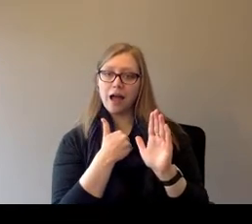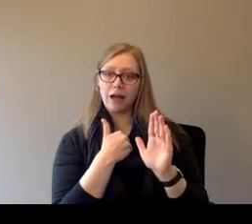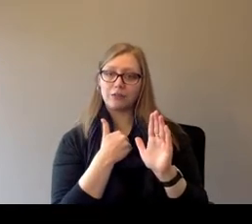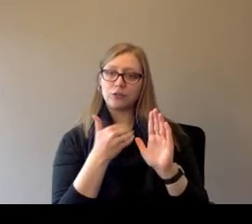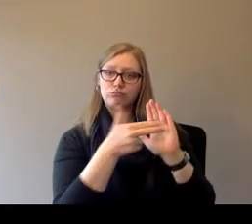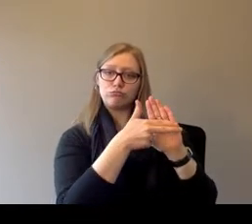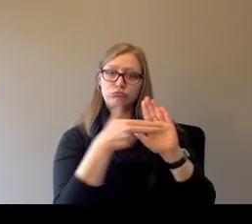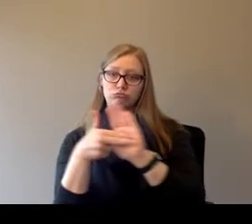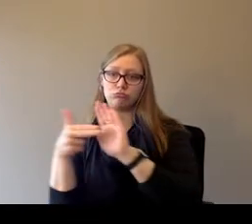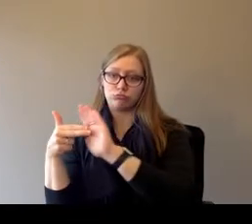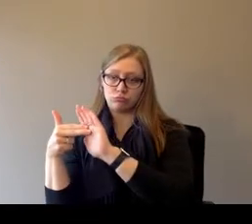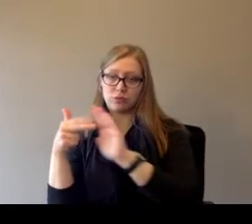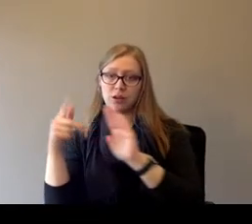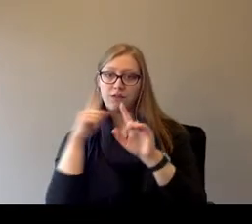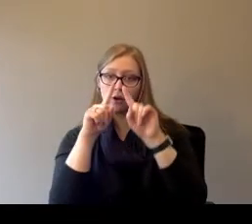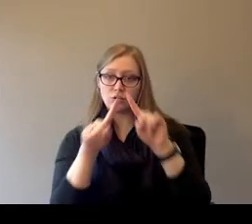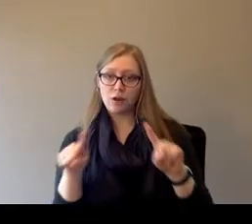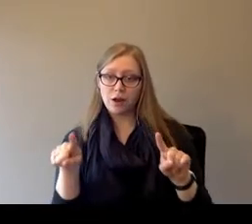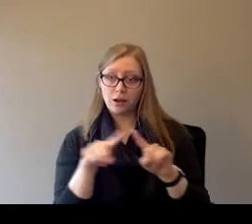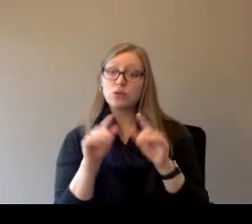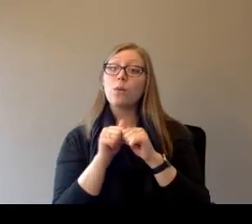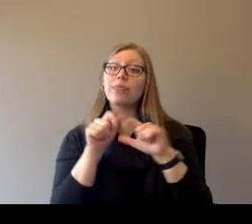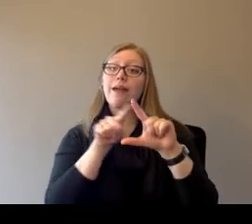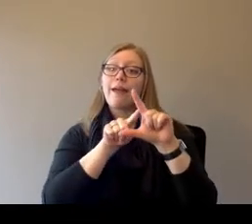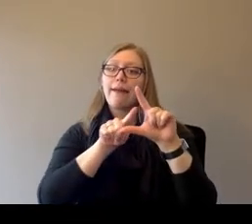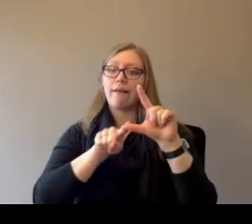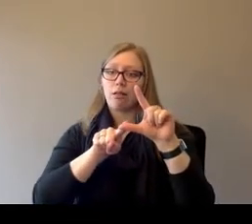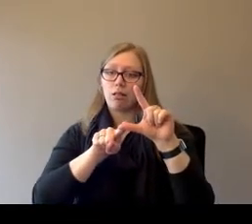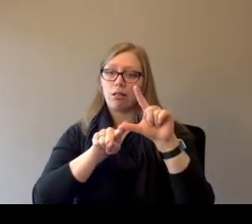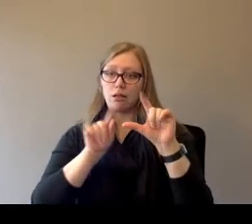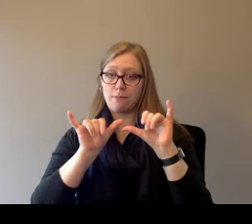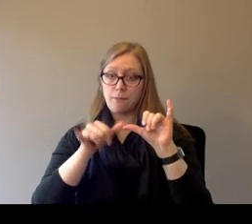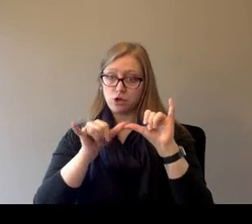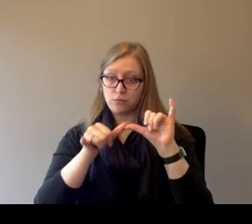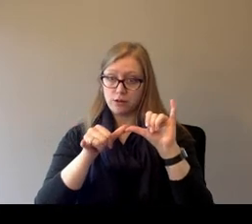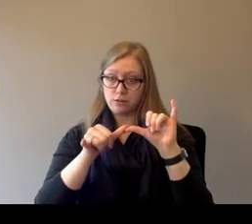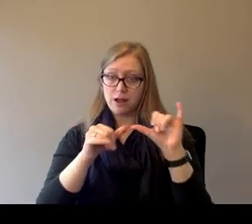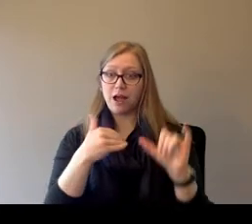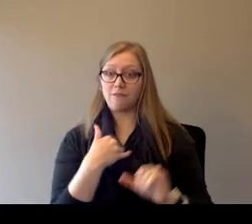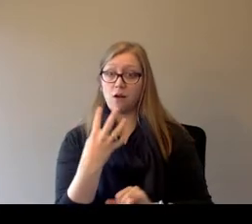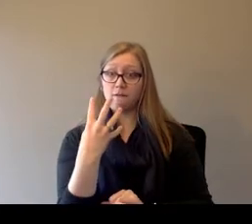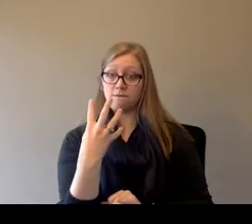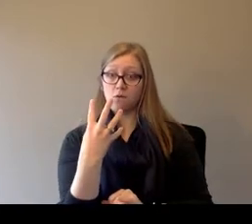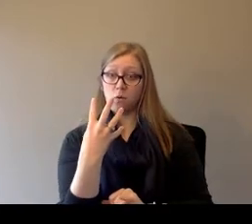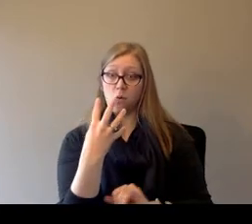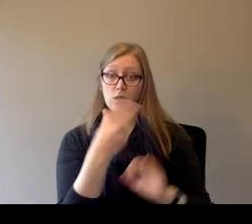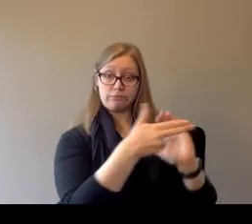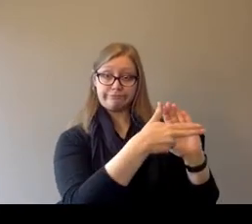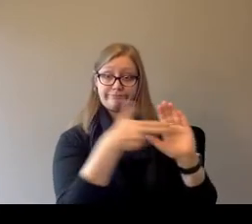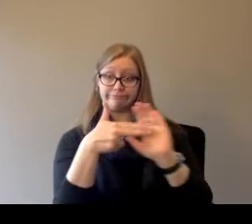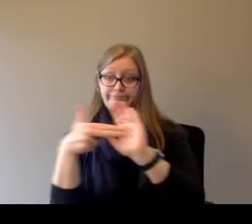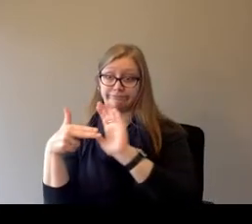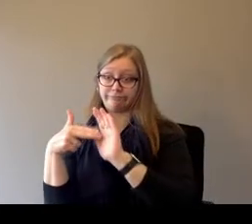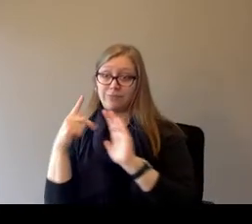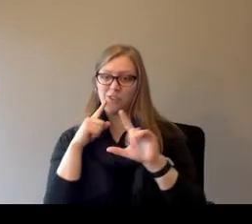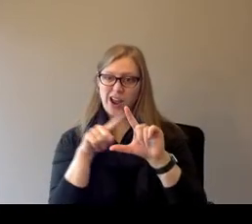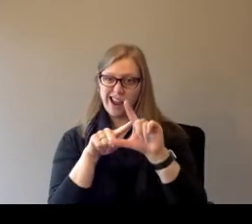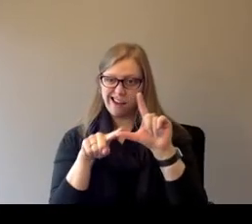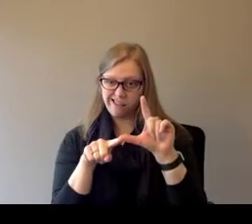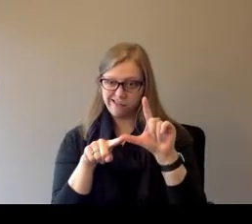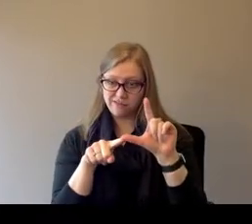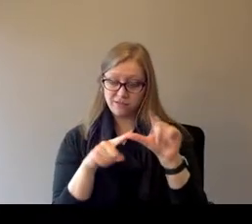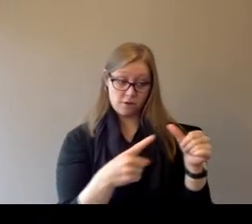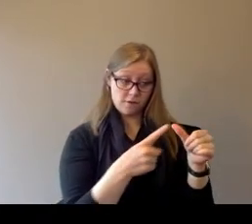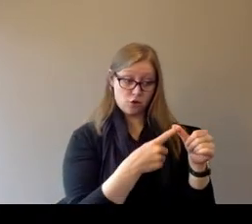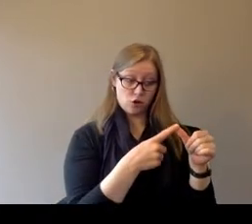classifying the triangles by their angle measures, and there are four different types of triangles that we talk about. The acute